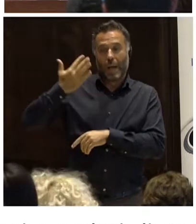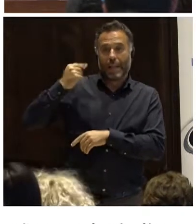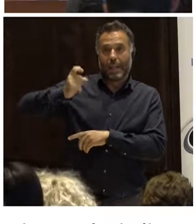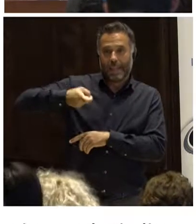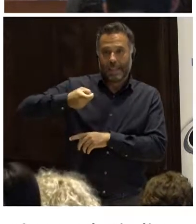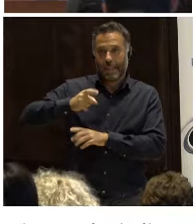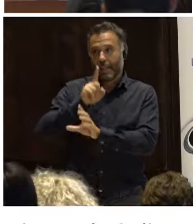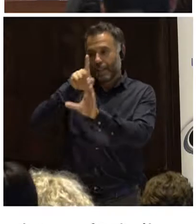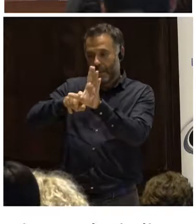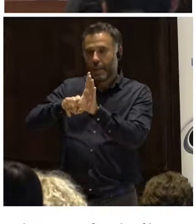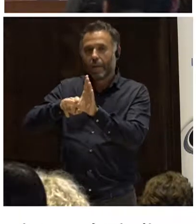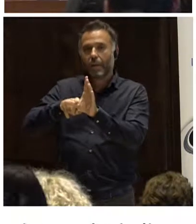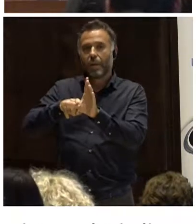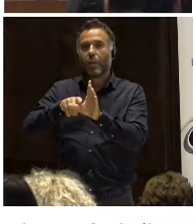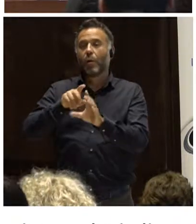Disabilities, from